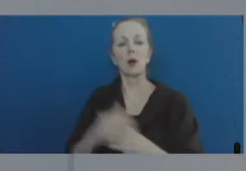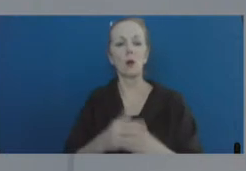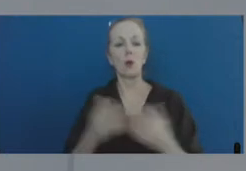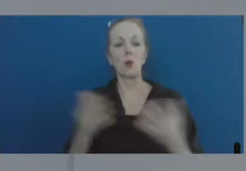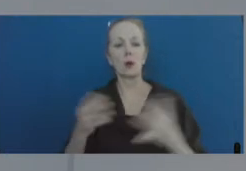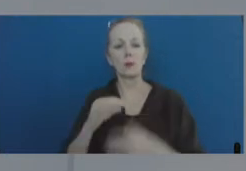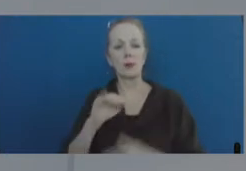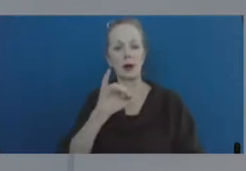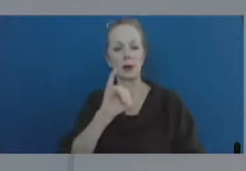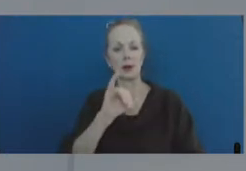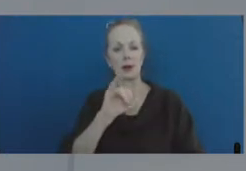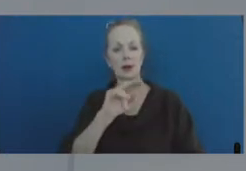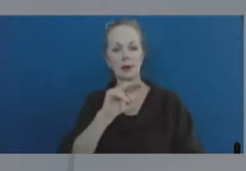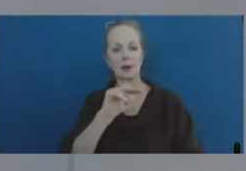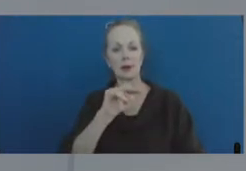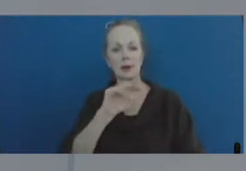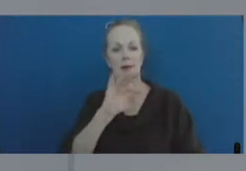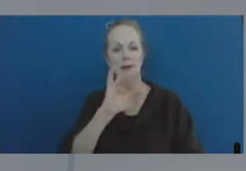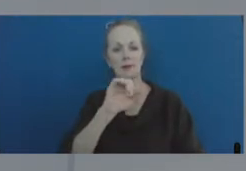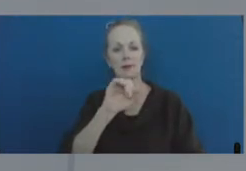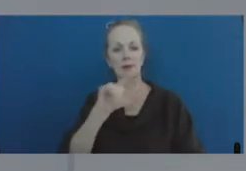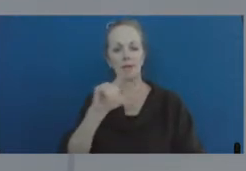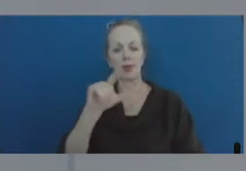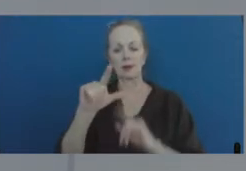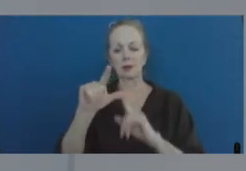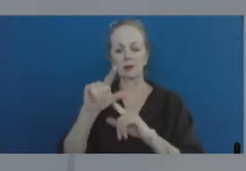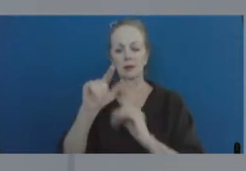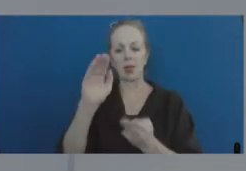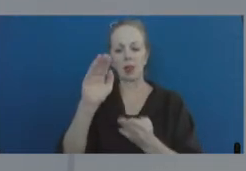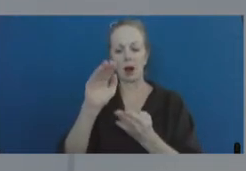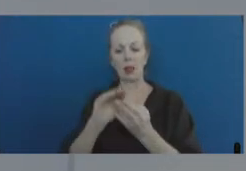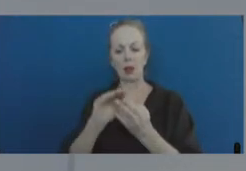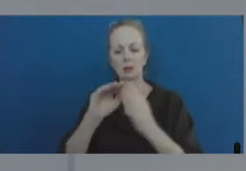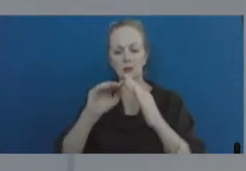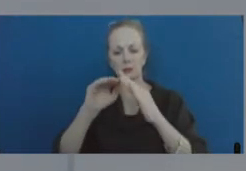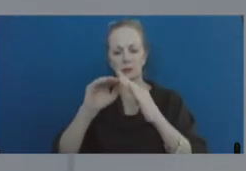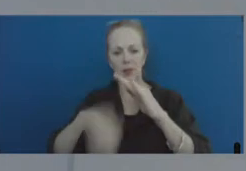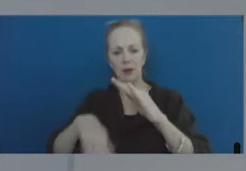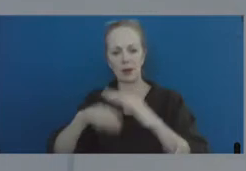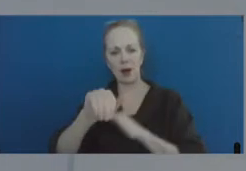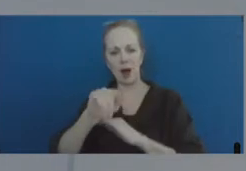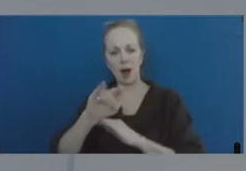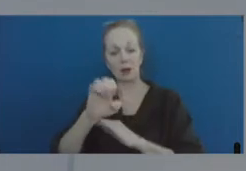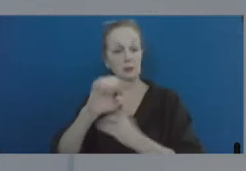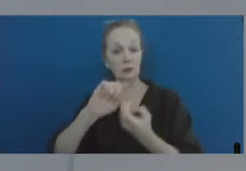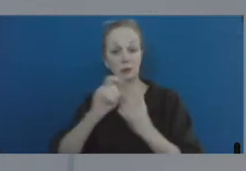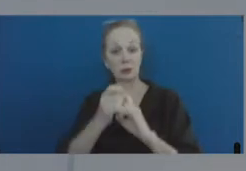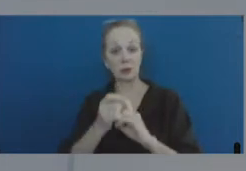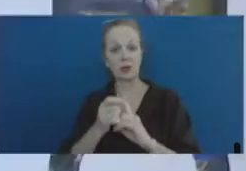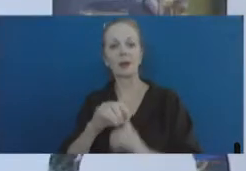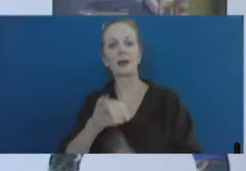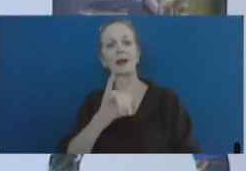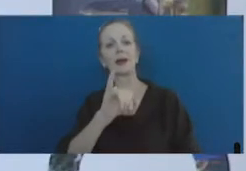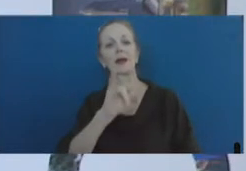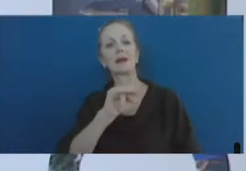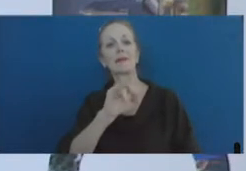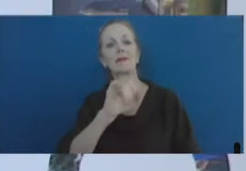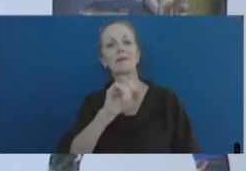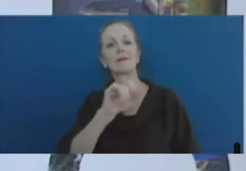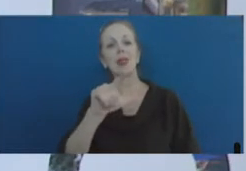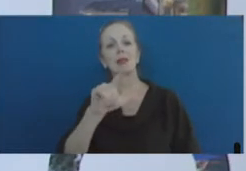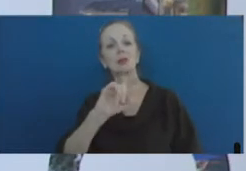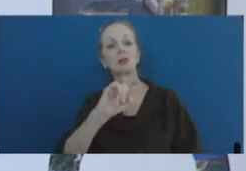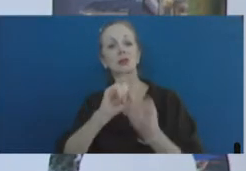it's less than an acre, right? We often see that. Any changes to that? So the infill changes that we're recommending